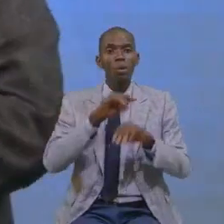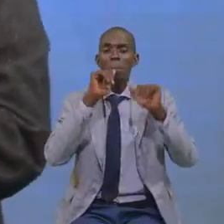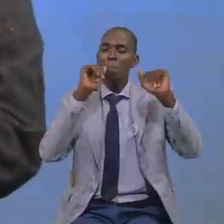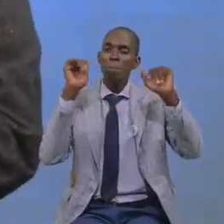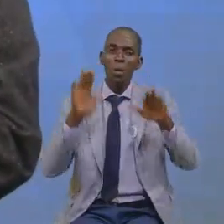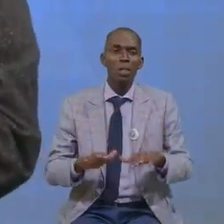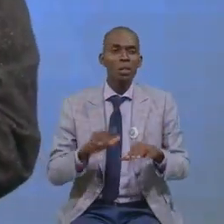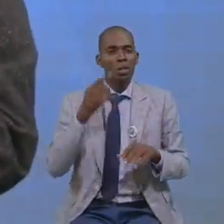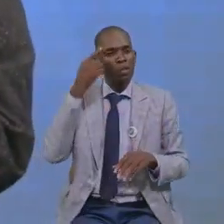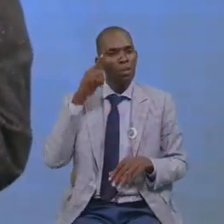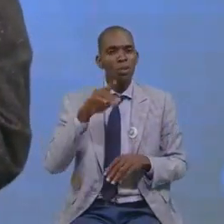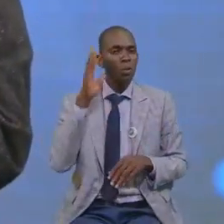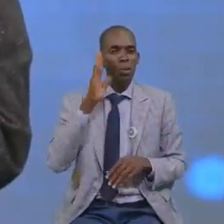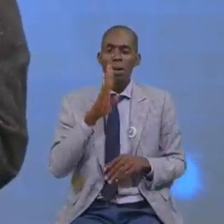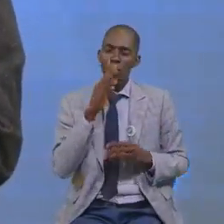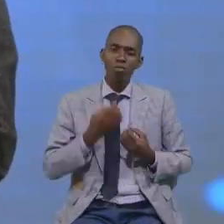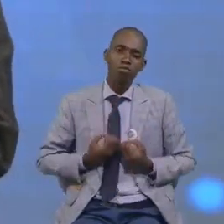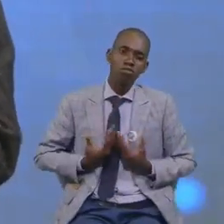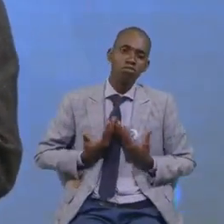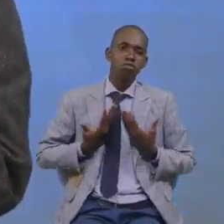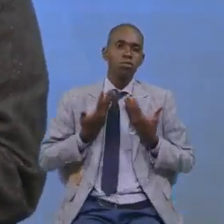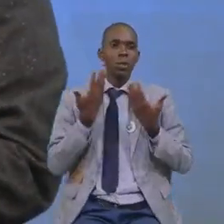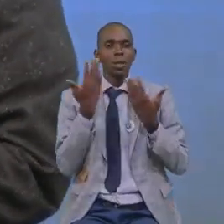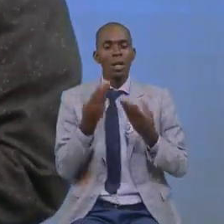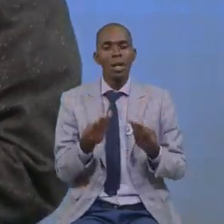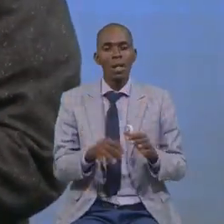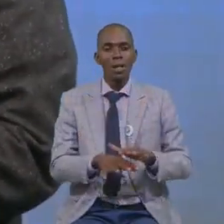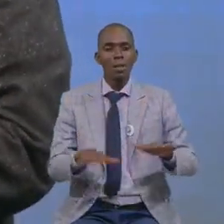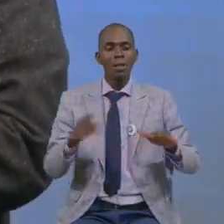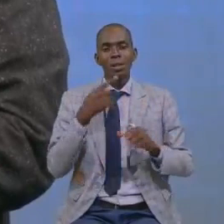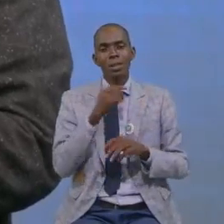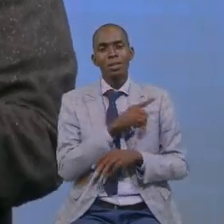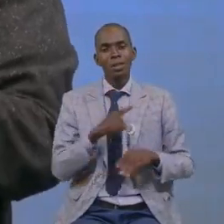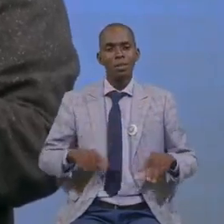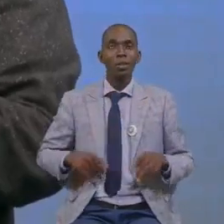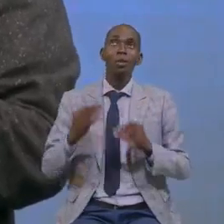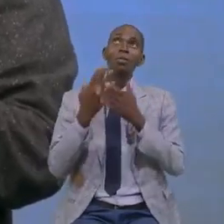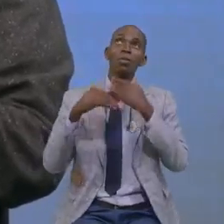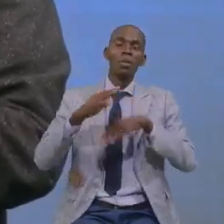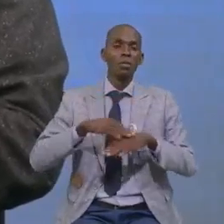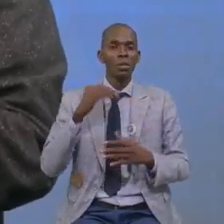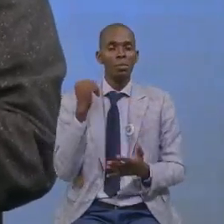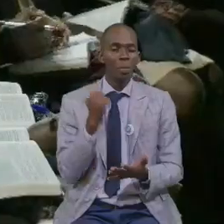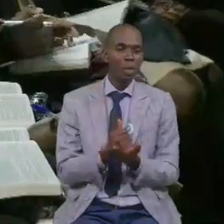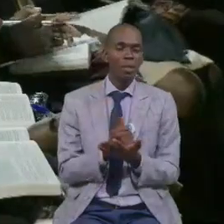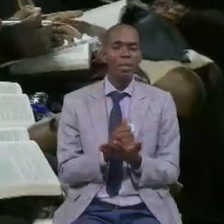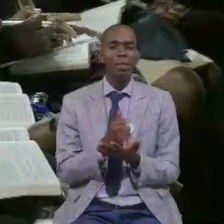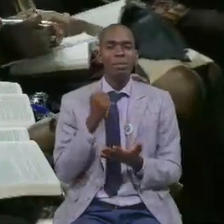a delightsome land, says the Lord of hosts. Amen. Amen.